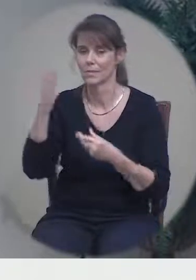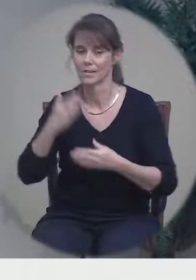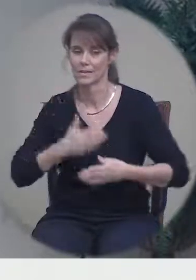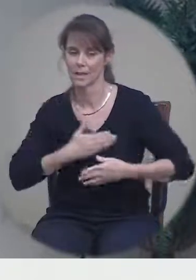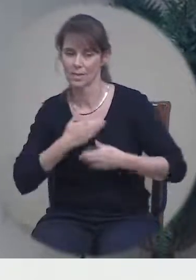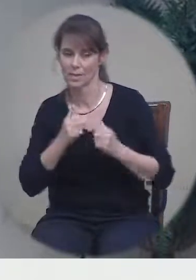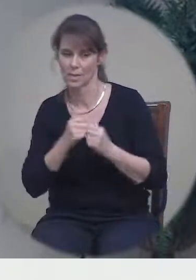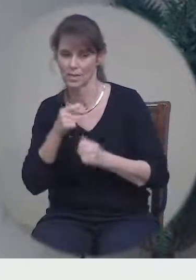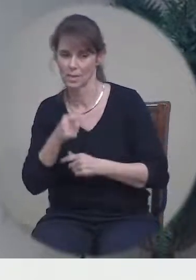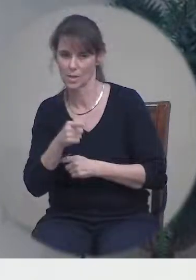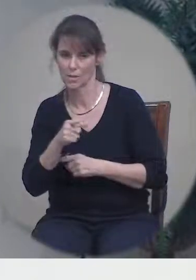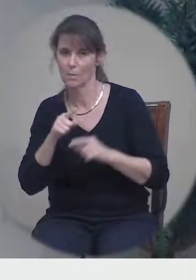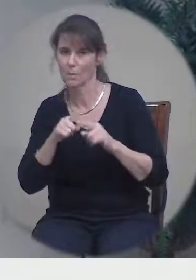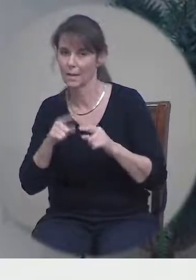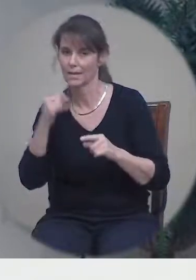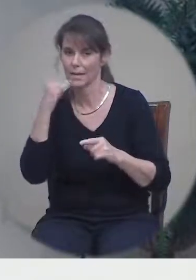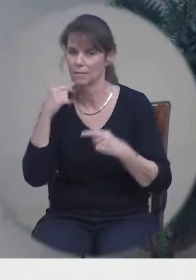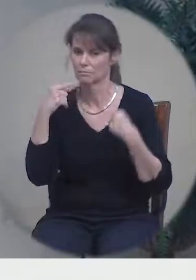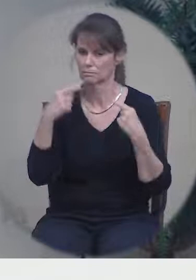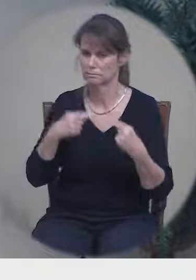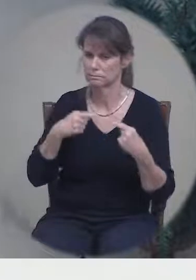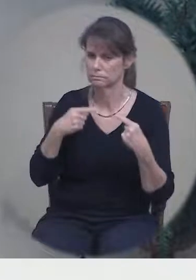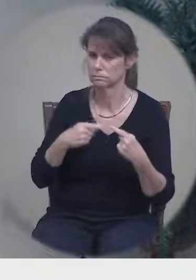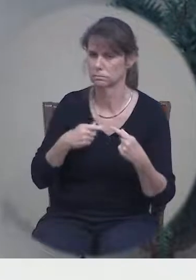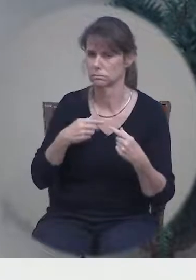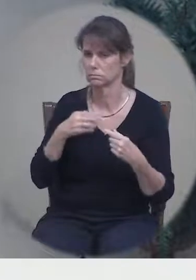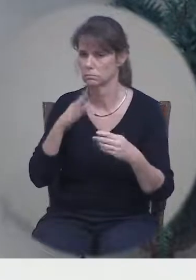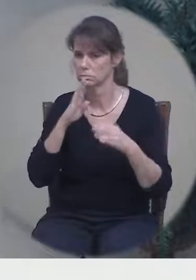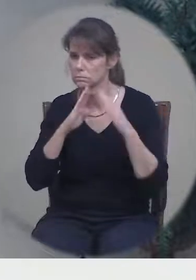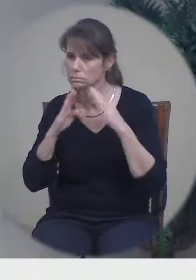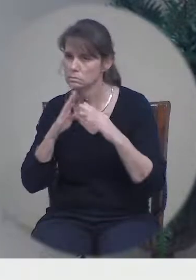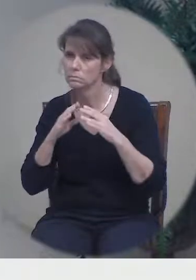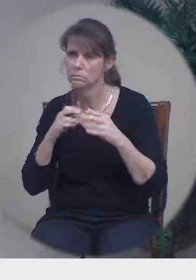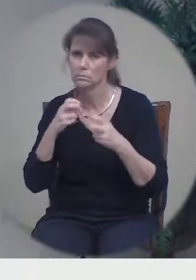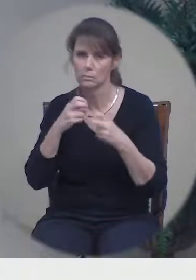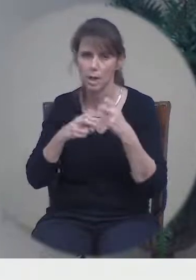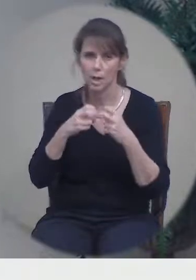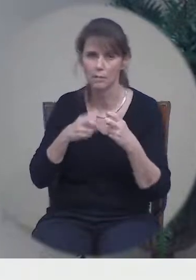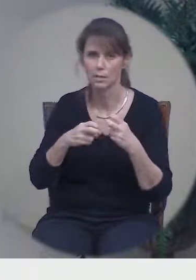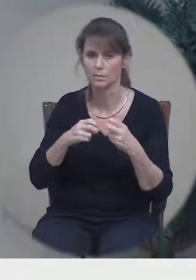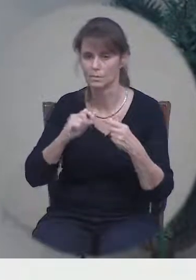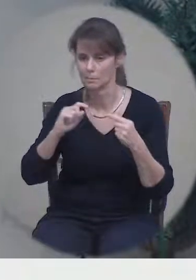with you. And that was their position, that's the friend's position.